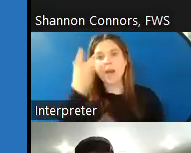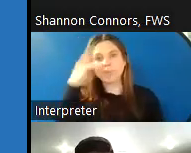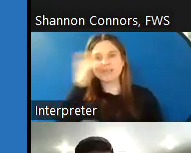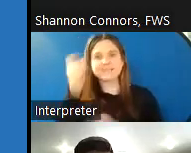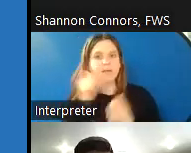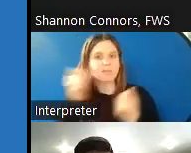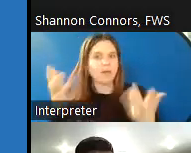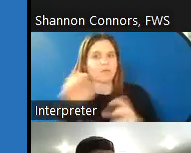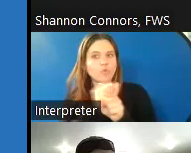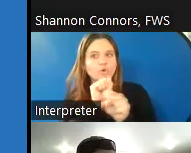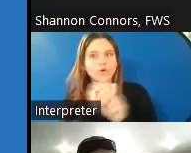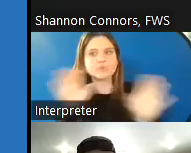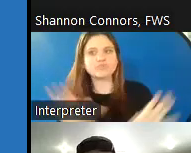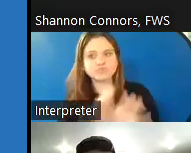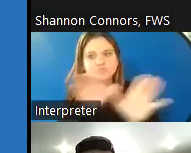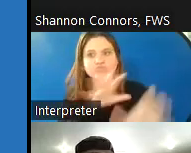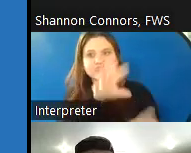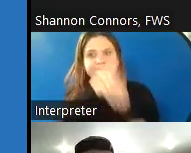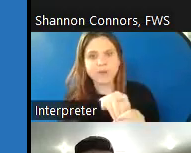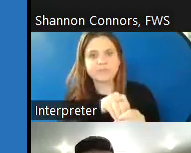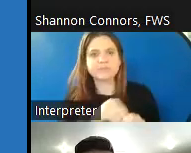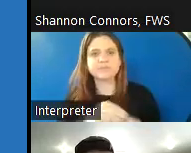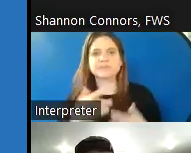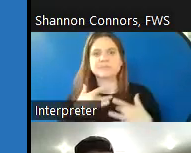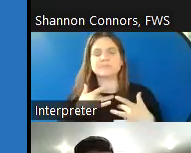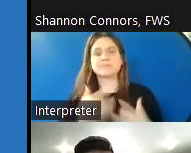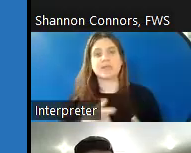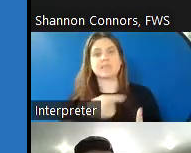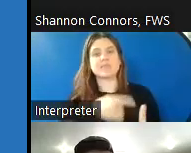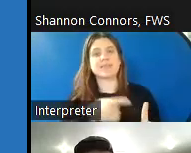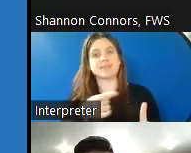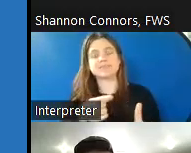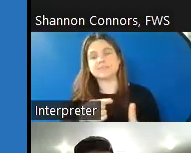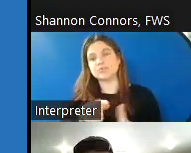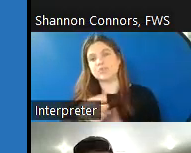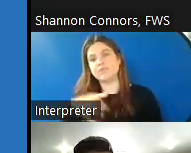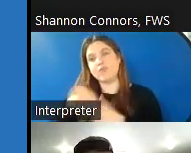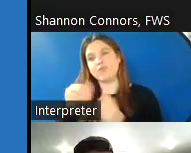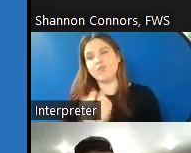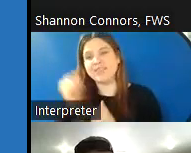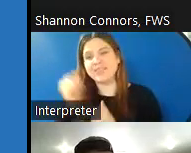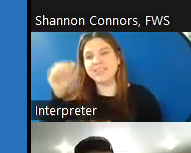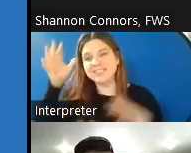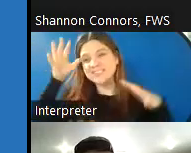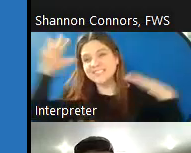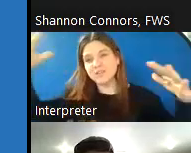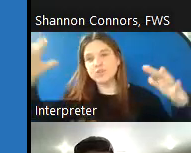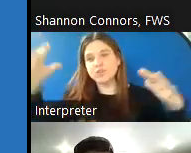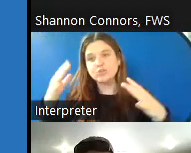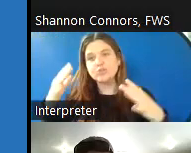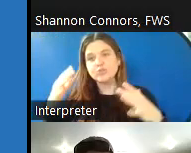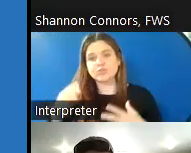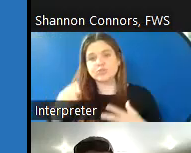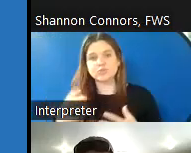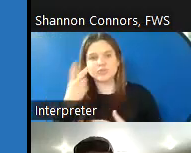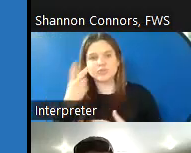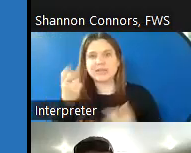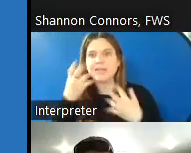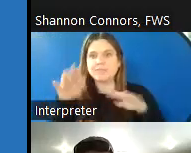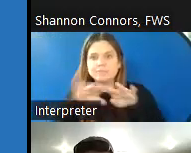Cedars falls victim to deer browse, so everybody just kind of leaves it. So there's a lot of horizontal structure and